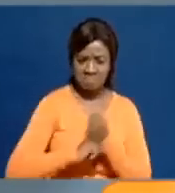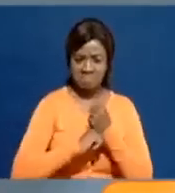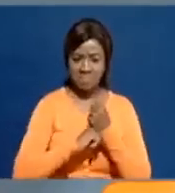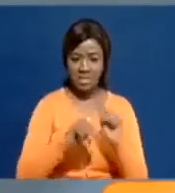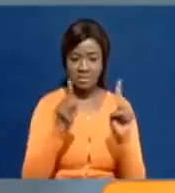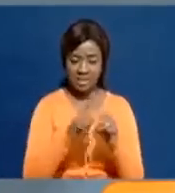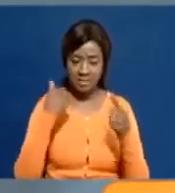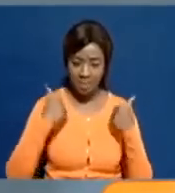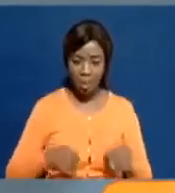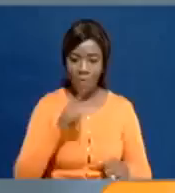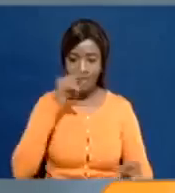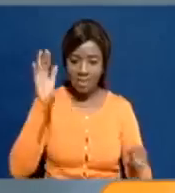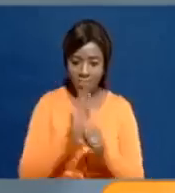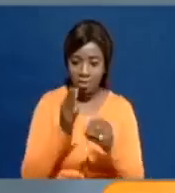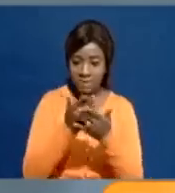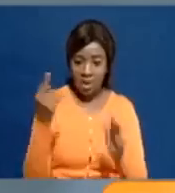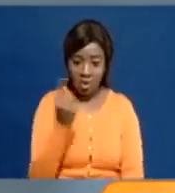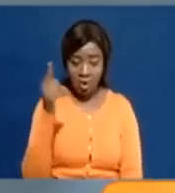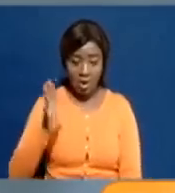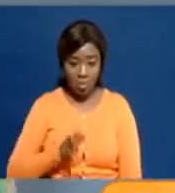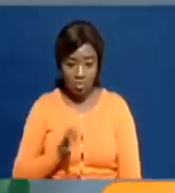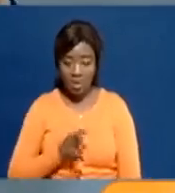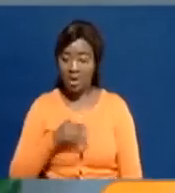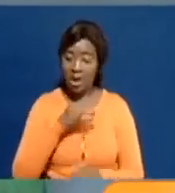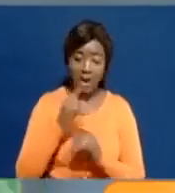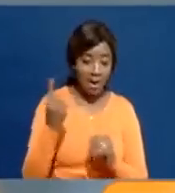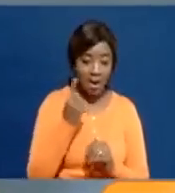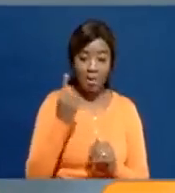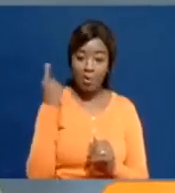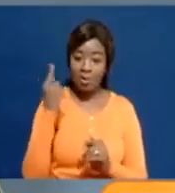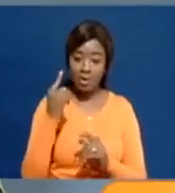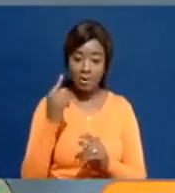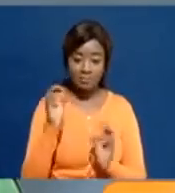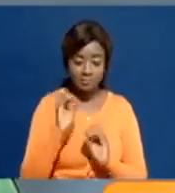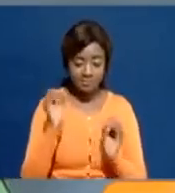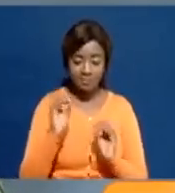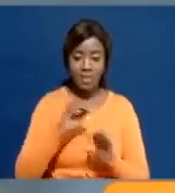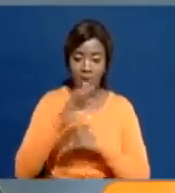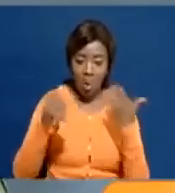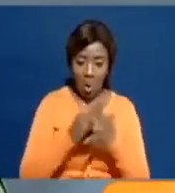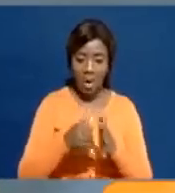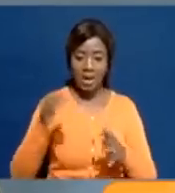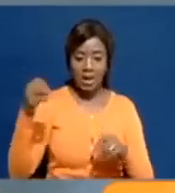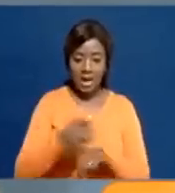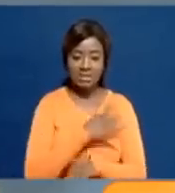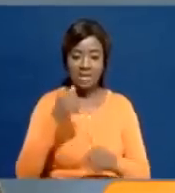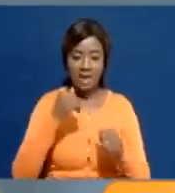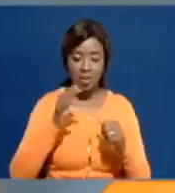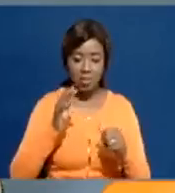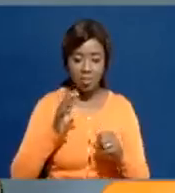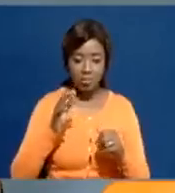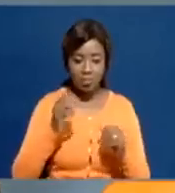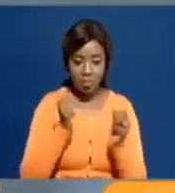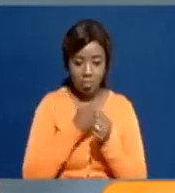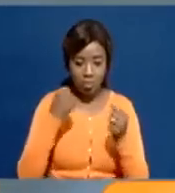want to affirm, not only women cancer warriors, all the cancer warriors, my brother Richard out here speaking so strongly, because stomach